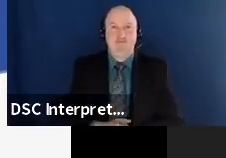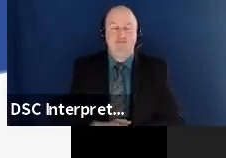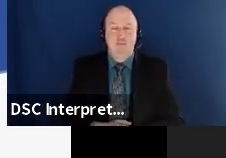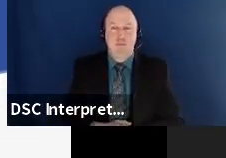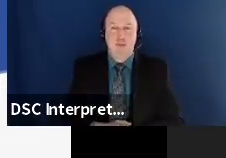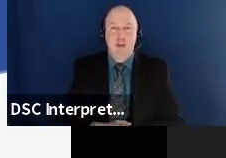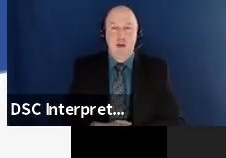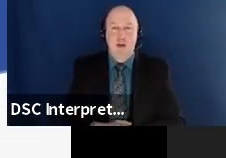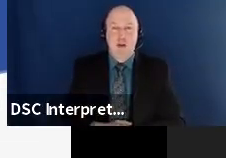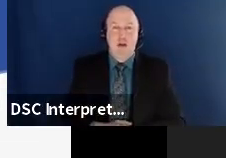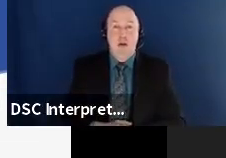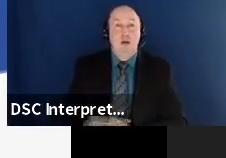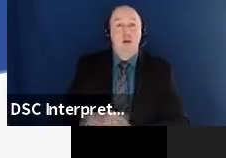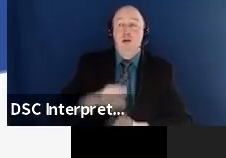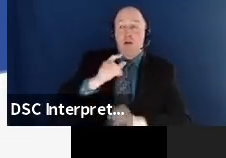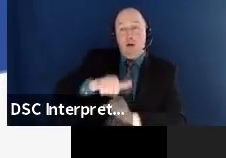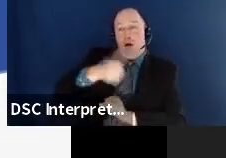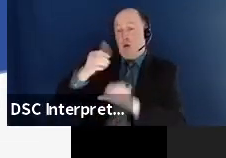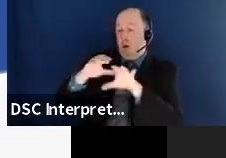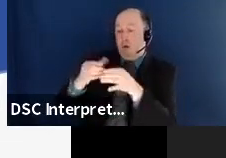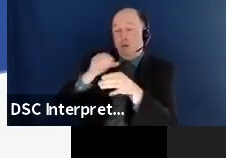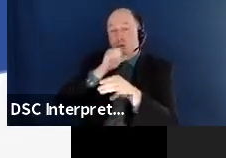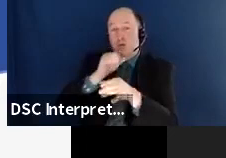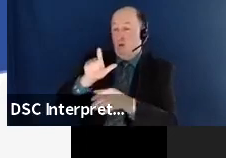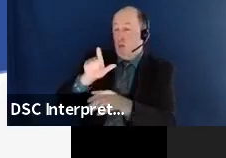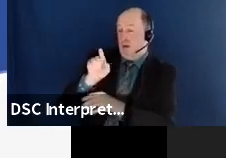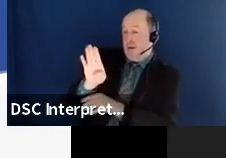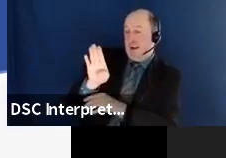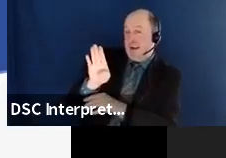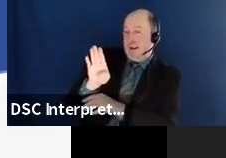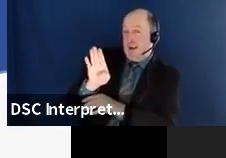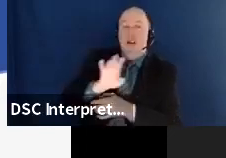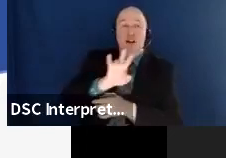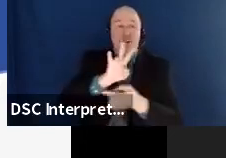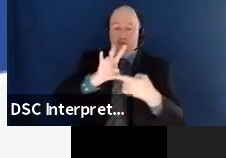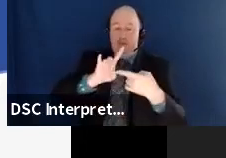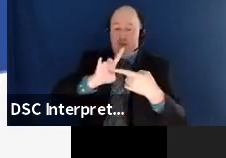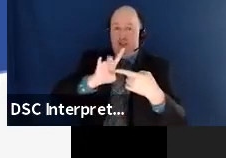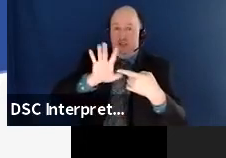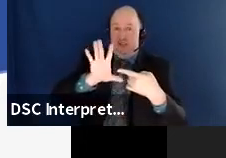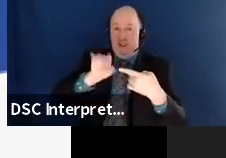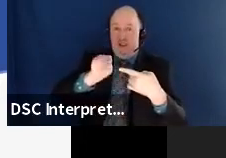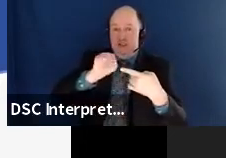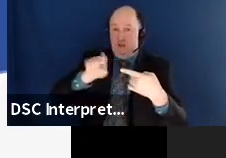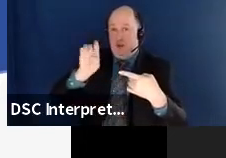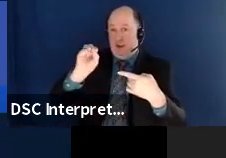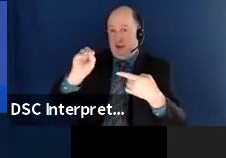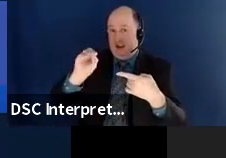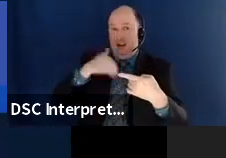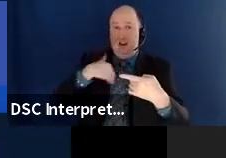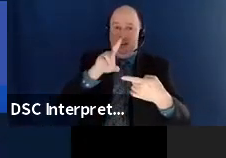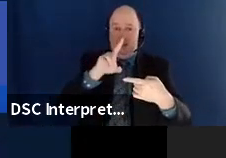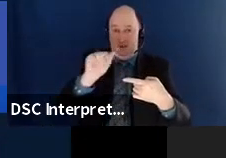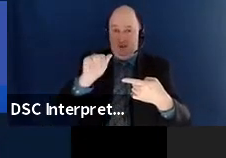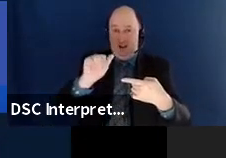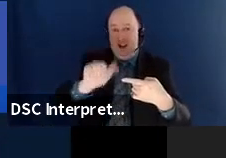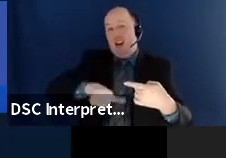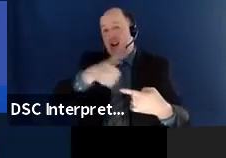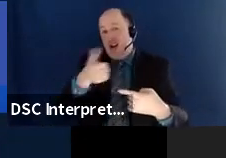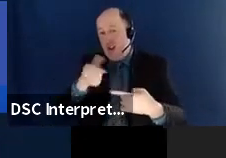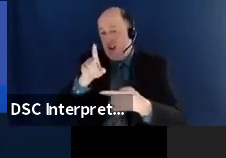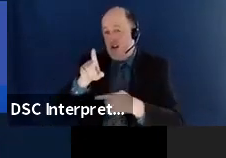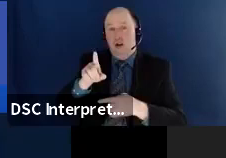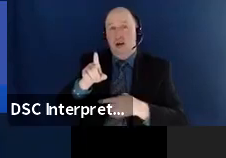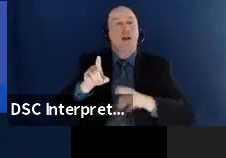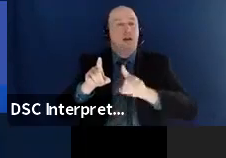Other eligible 1B groups, 75 and 80 plus, those with a disability and have a condition or disorder, can